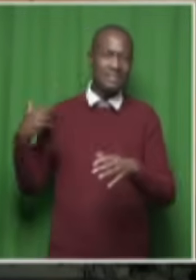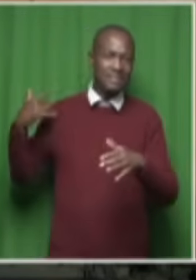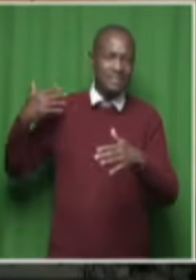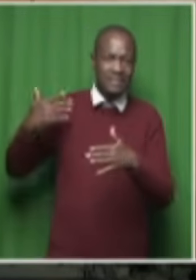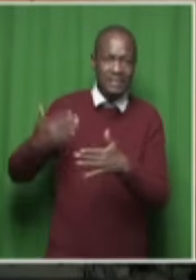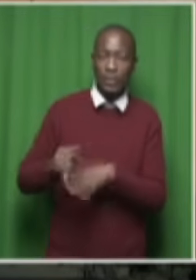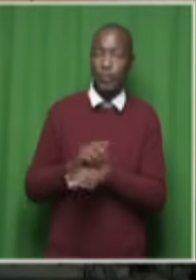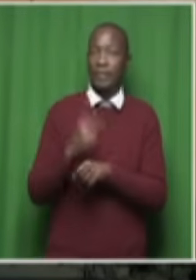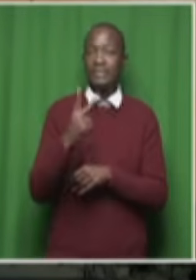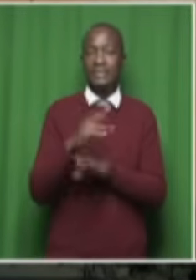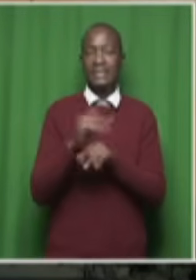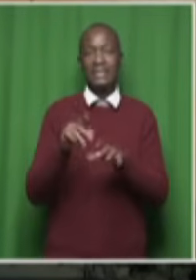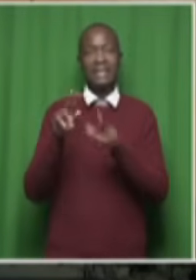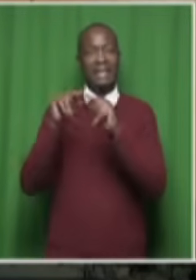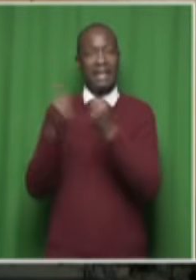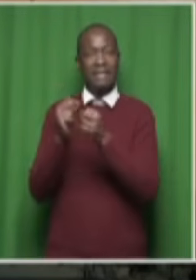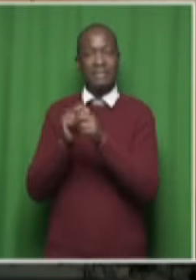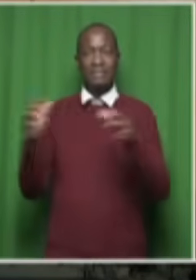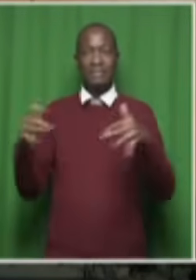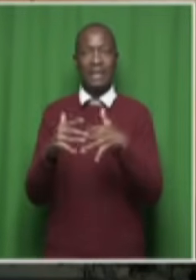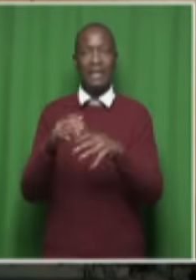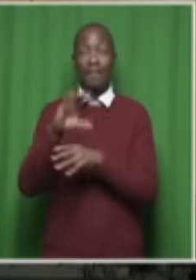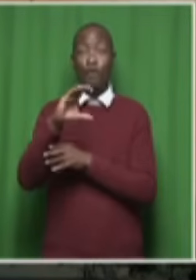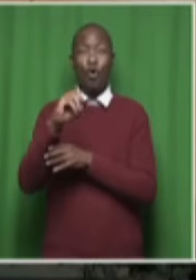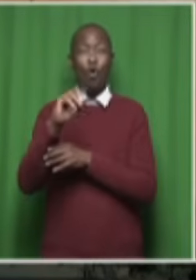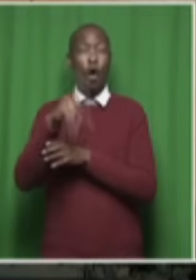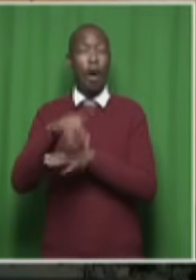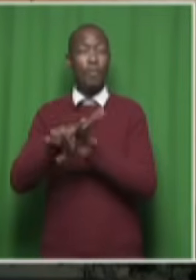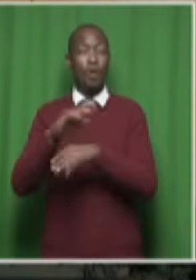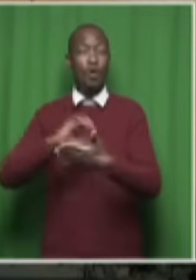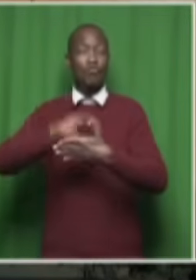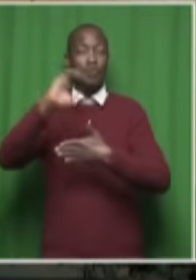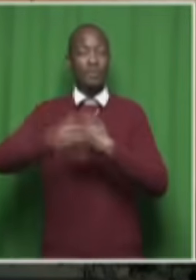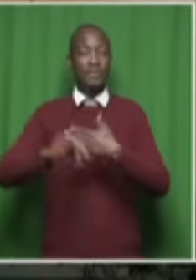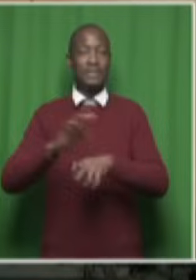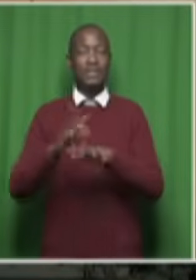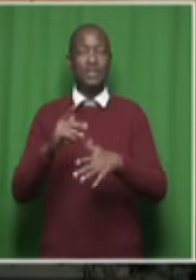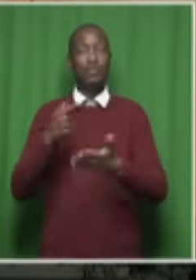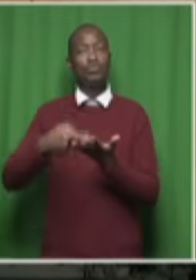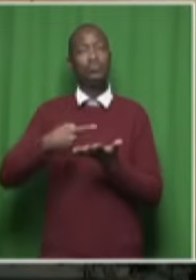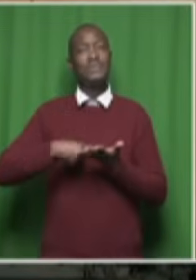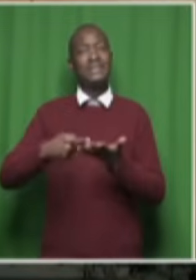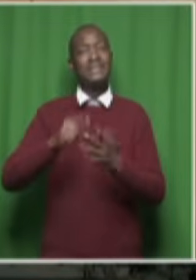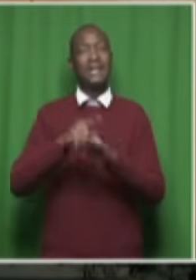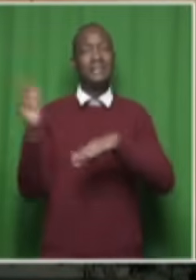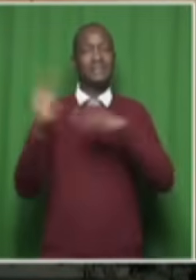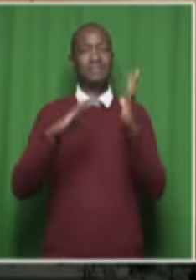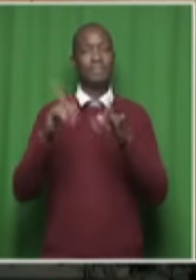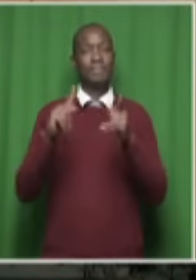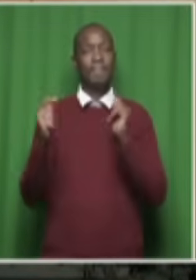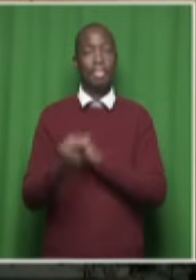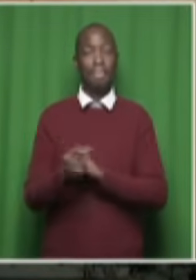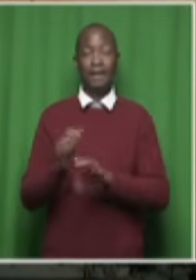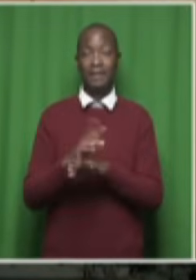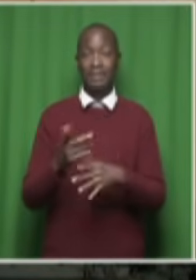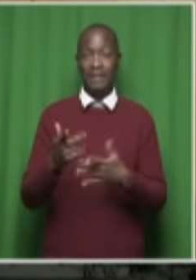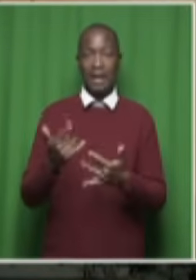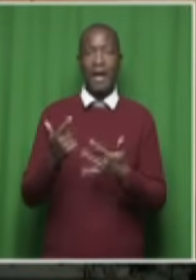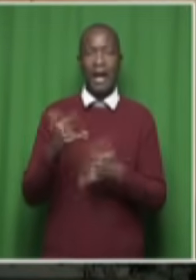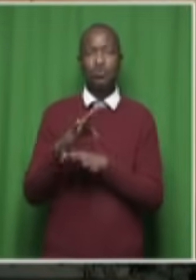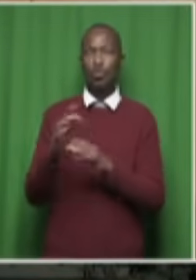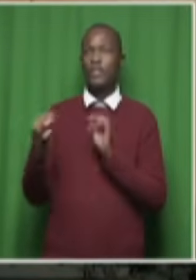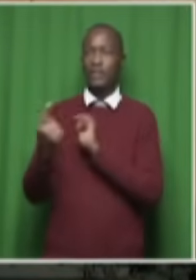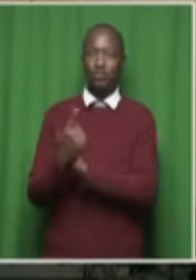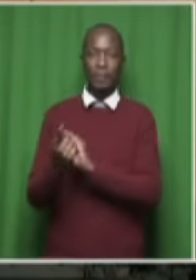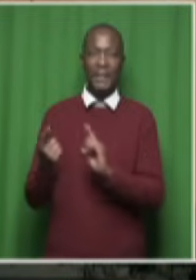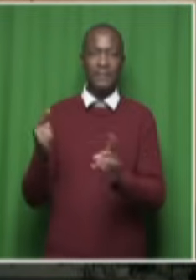like COP conferences to discuss climate change and these weather patterns. And this year, I know that they're gearing up to meet in Dubai.